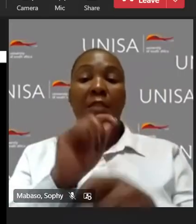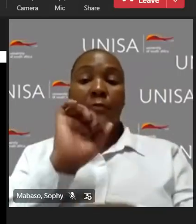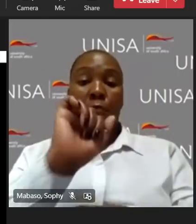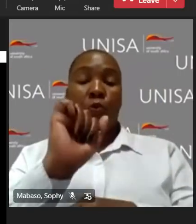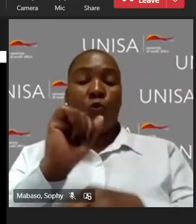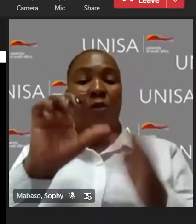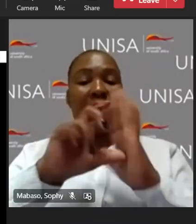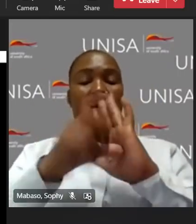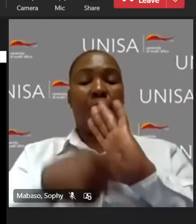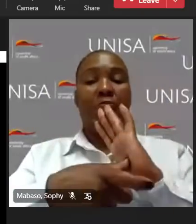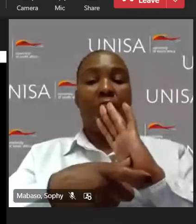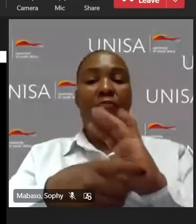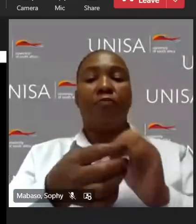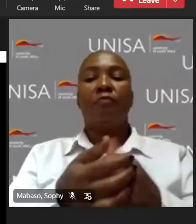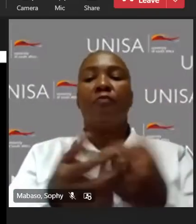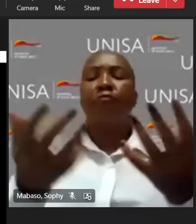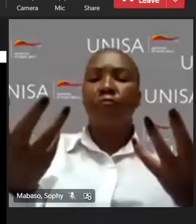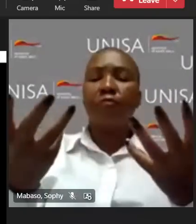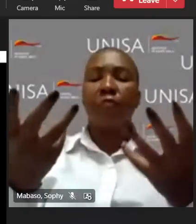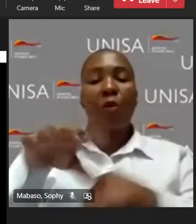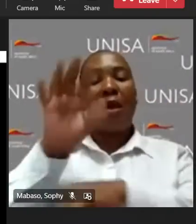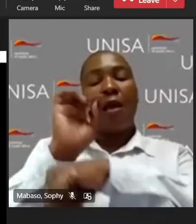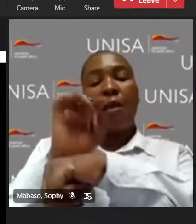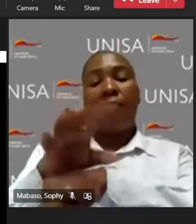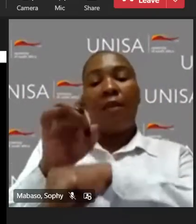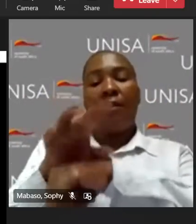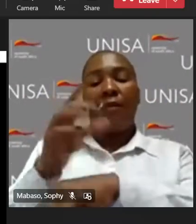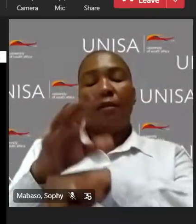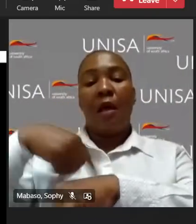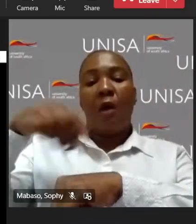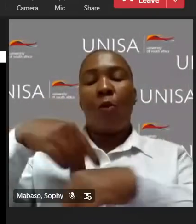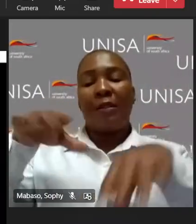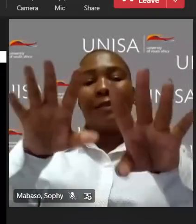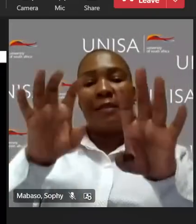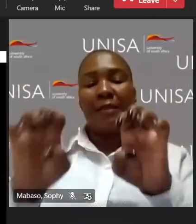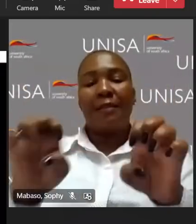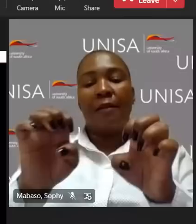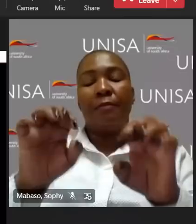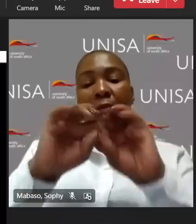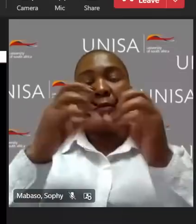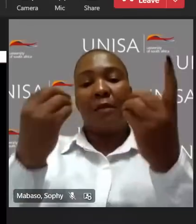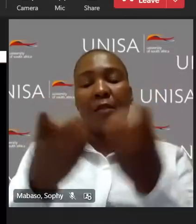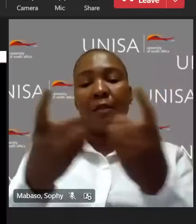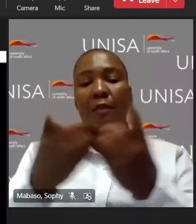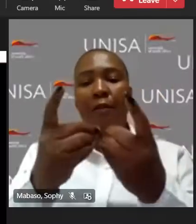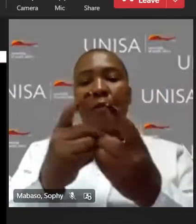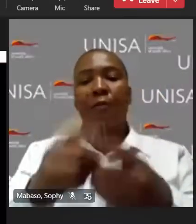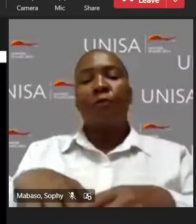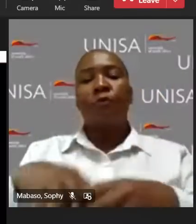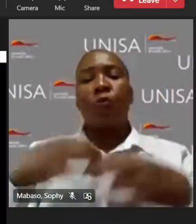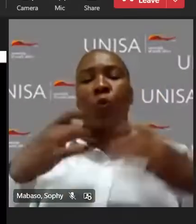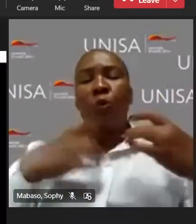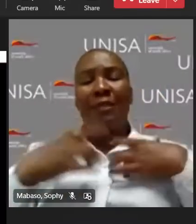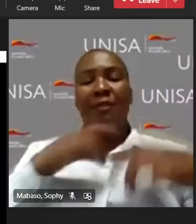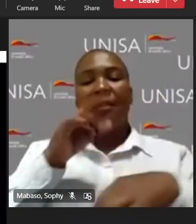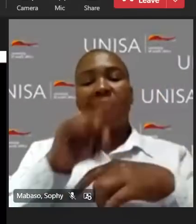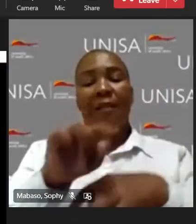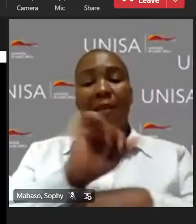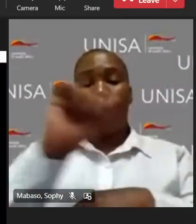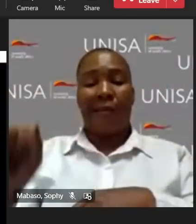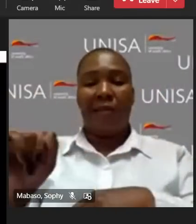disability. We also advise our exam sections to consider students with disabilities when they allocate